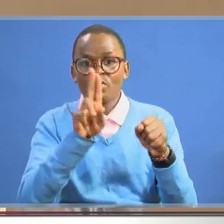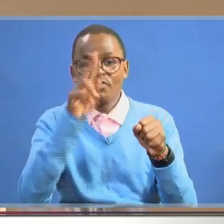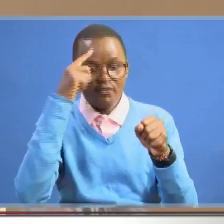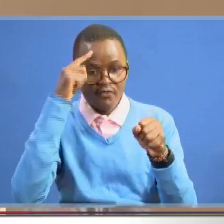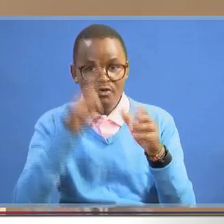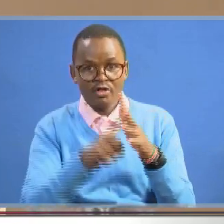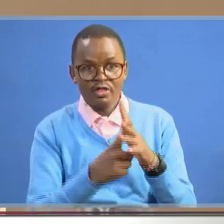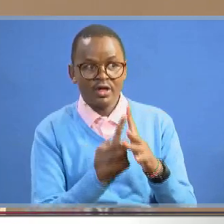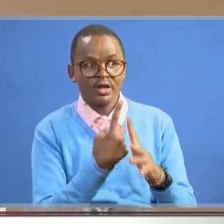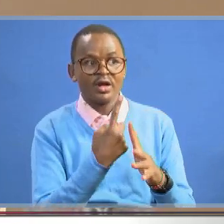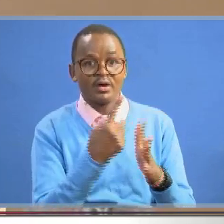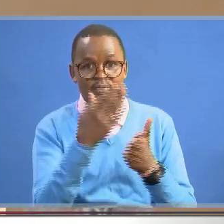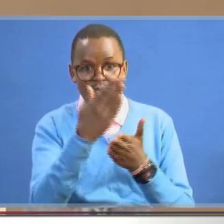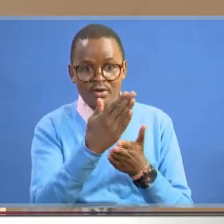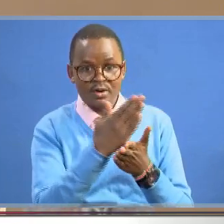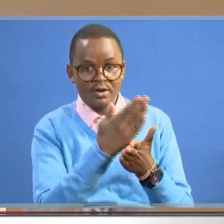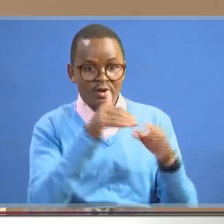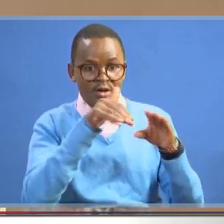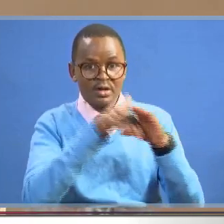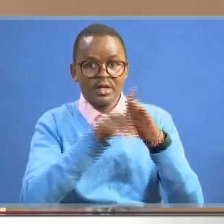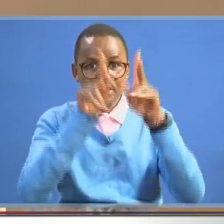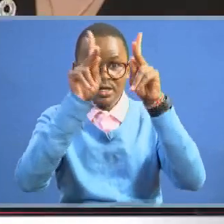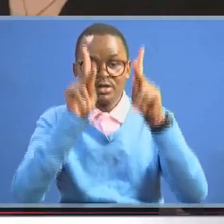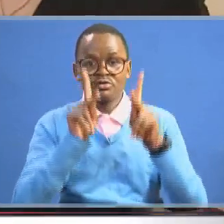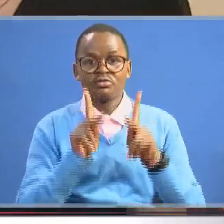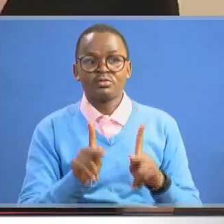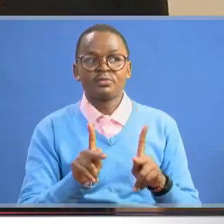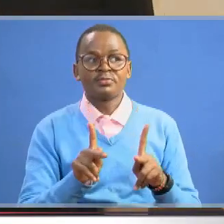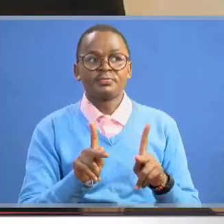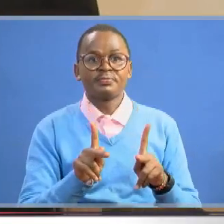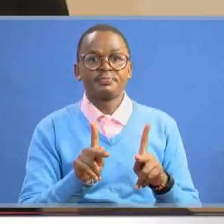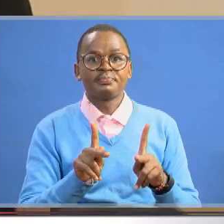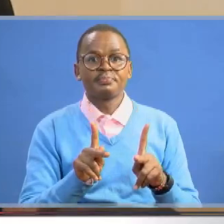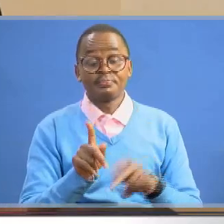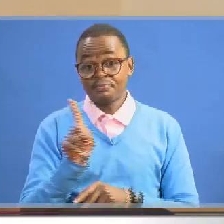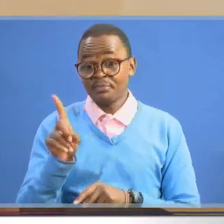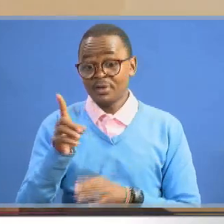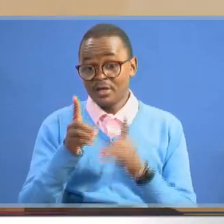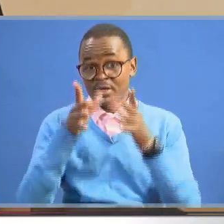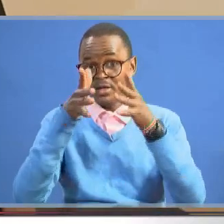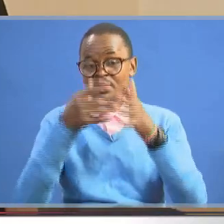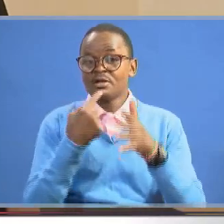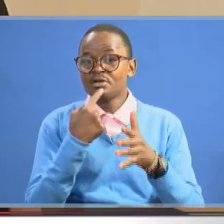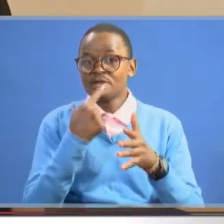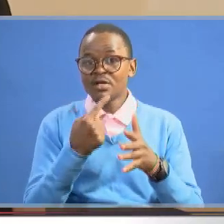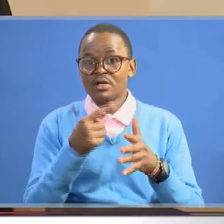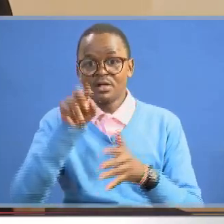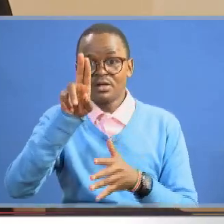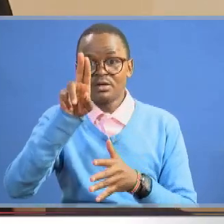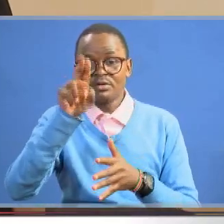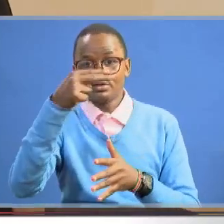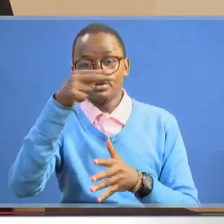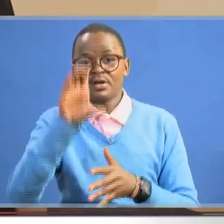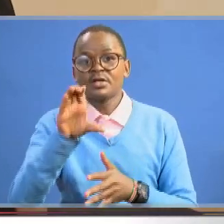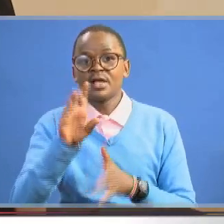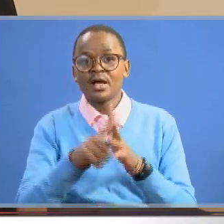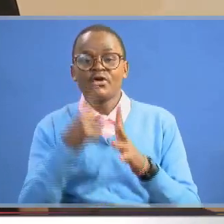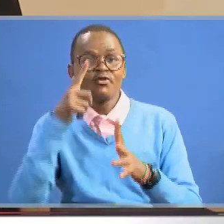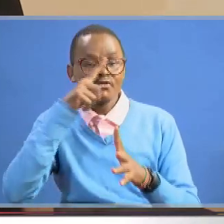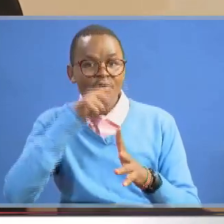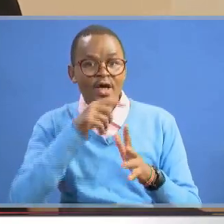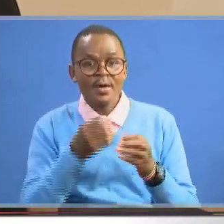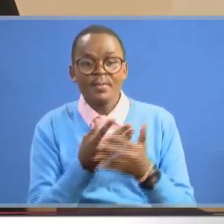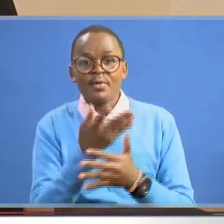launch of that program in Kisumu. The WHO Director General said UHC has already started